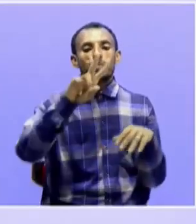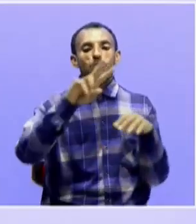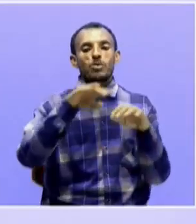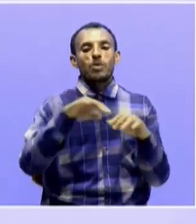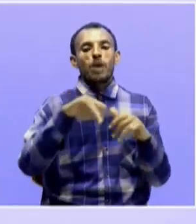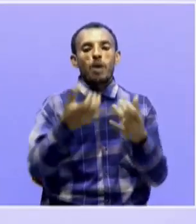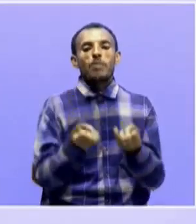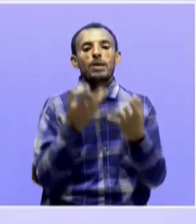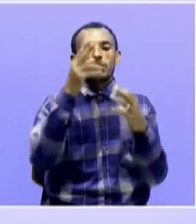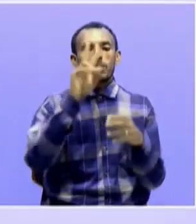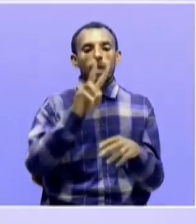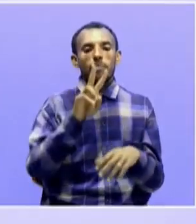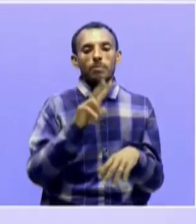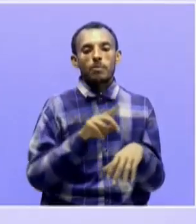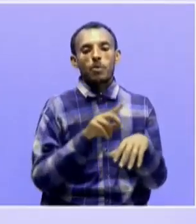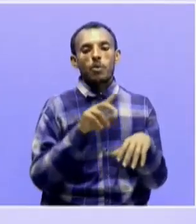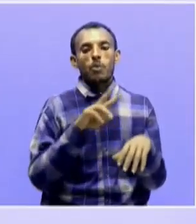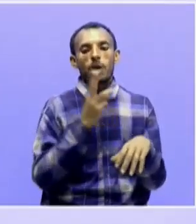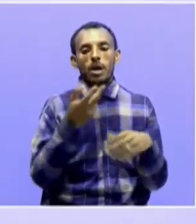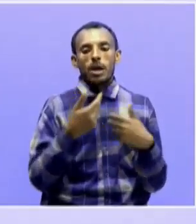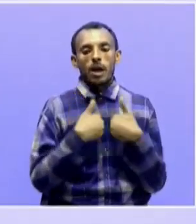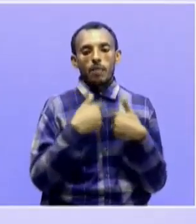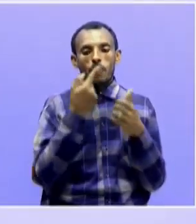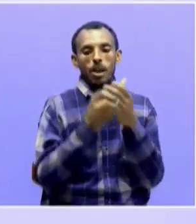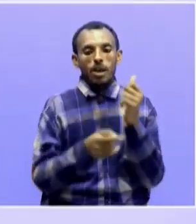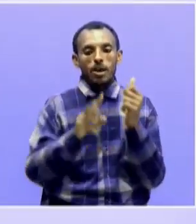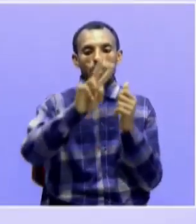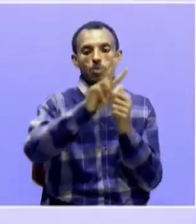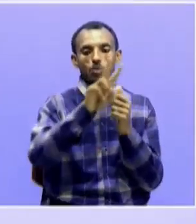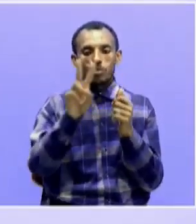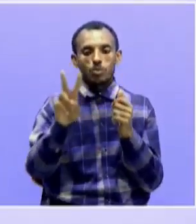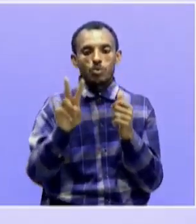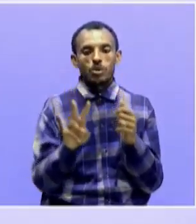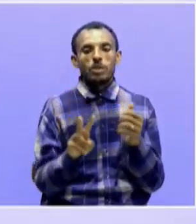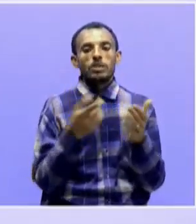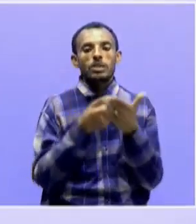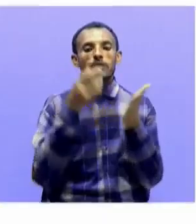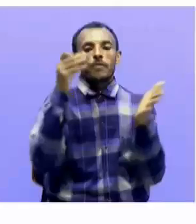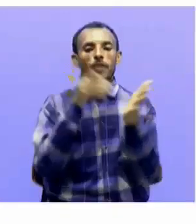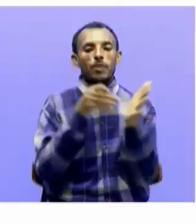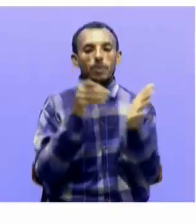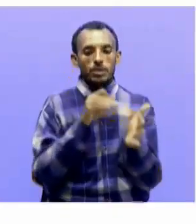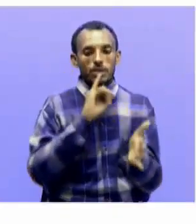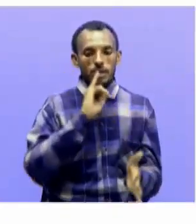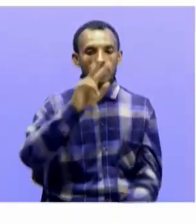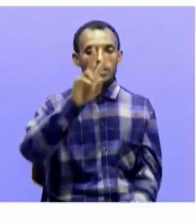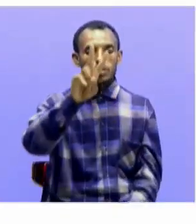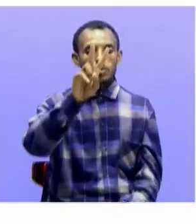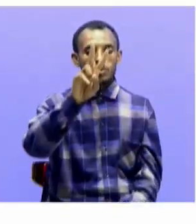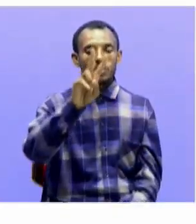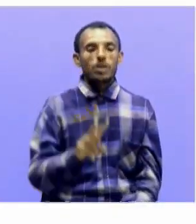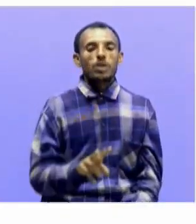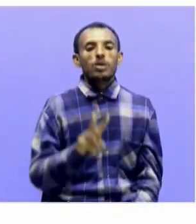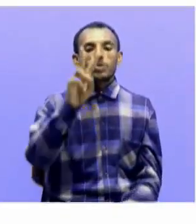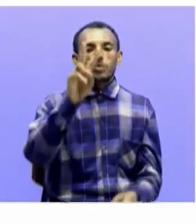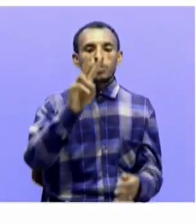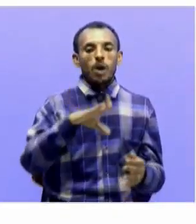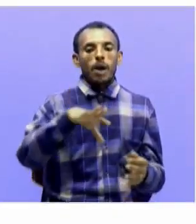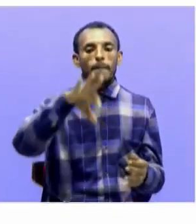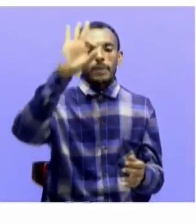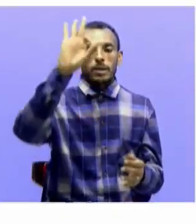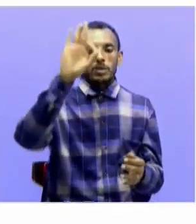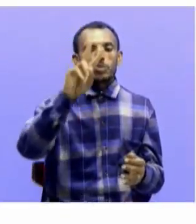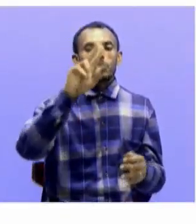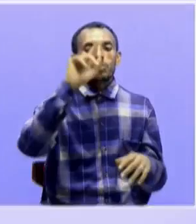2. We have only 2 twos. Therefore, its frequency is 2. Therefore, 2 appears 2 times.